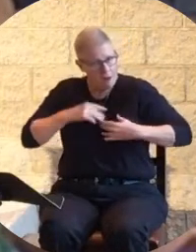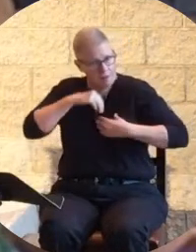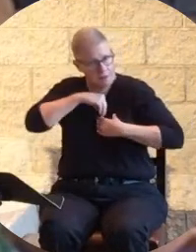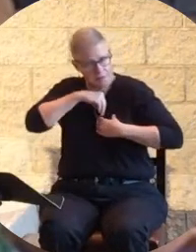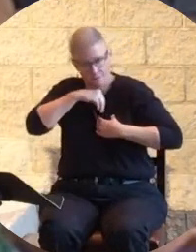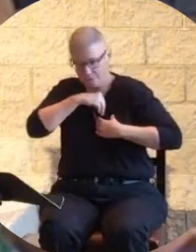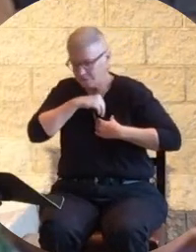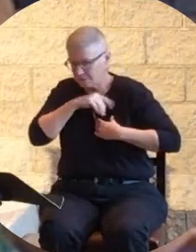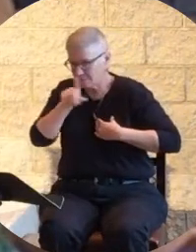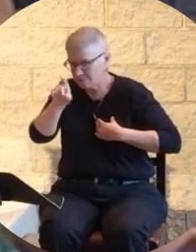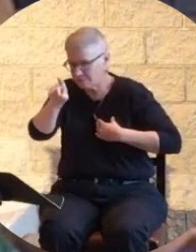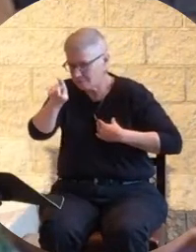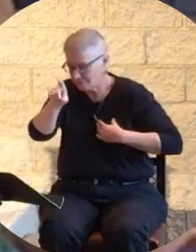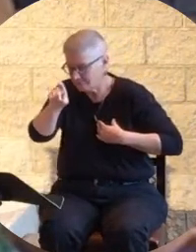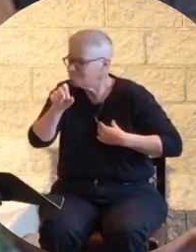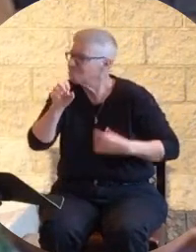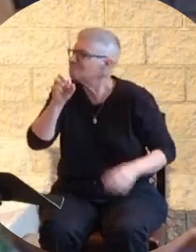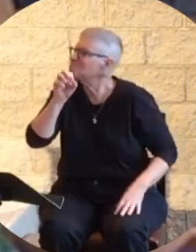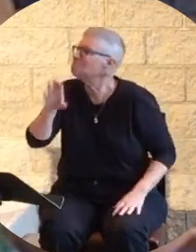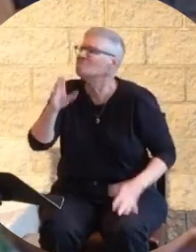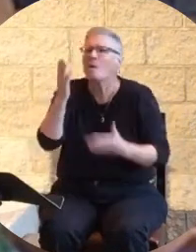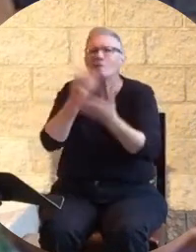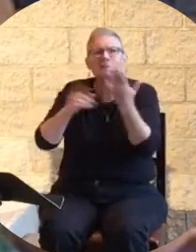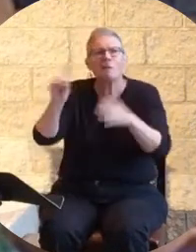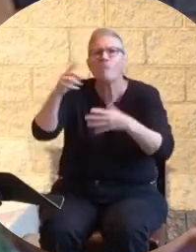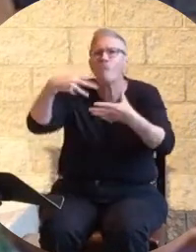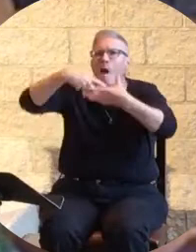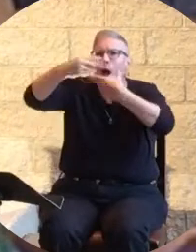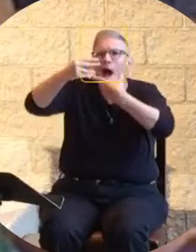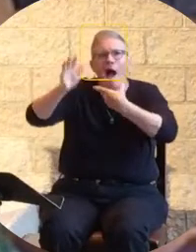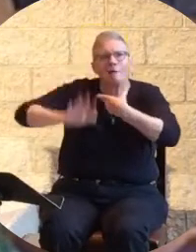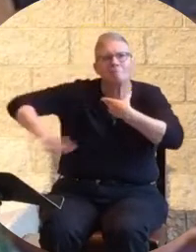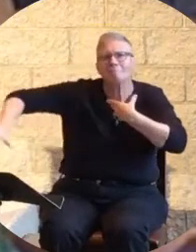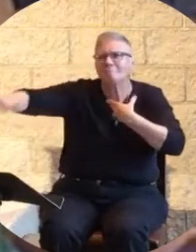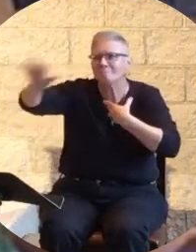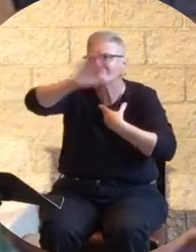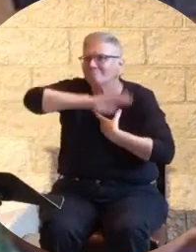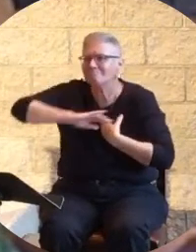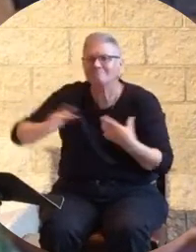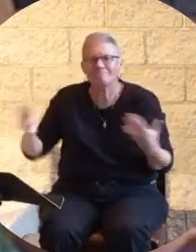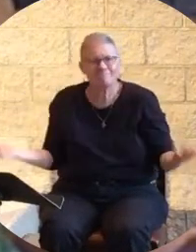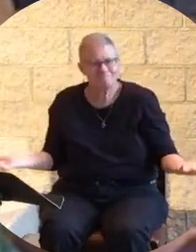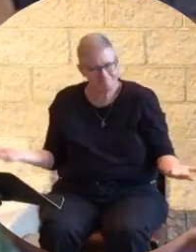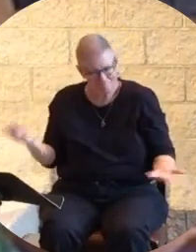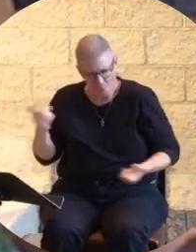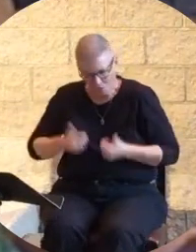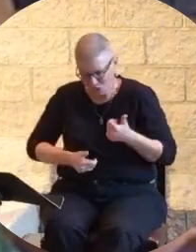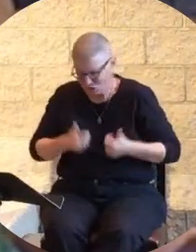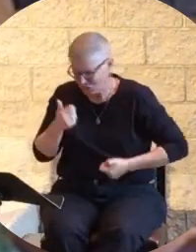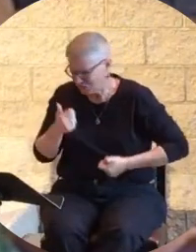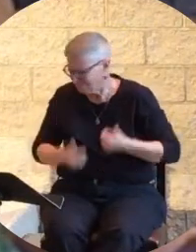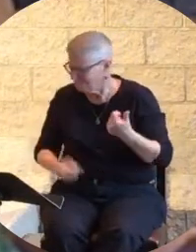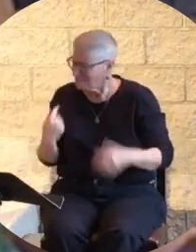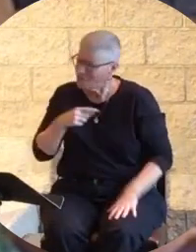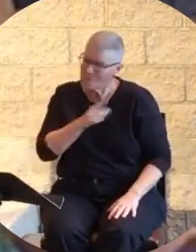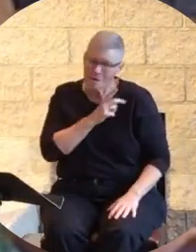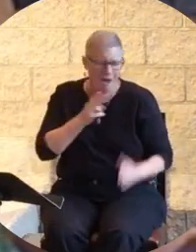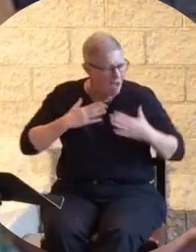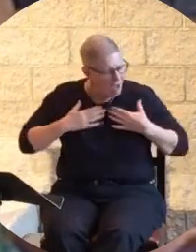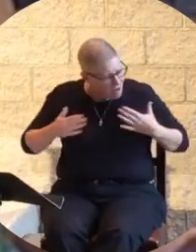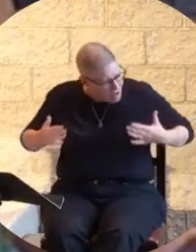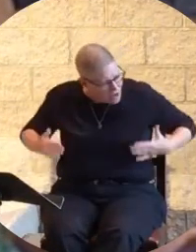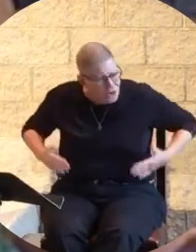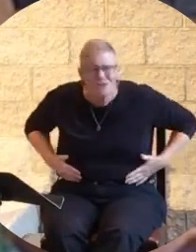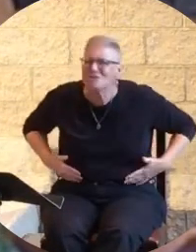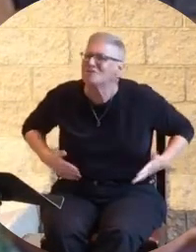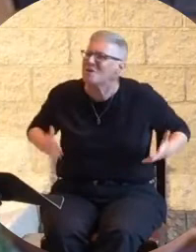hearts, or is she somewhere out in the universe? We are a